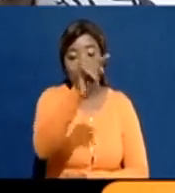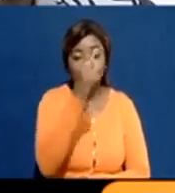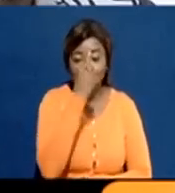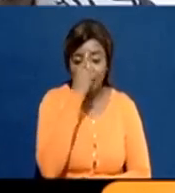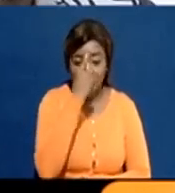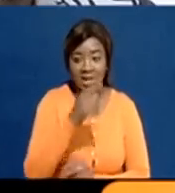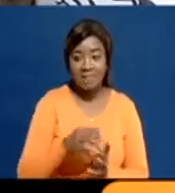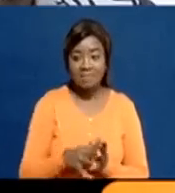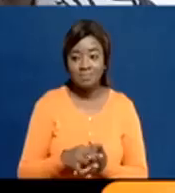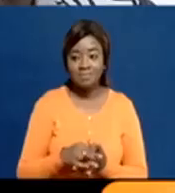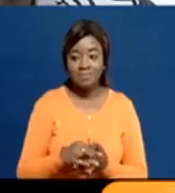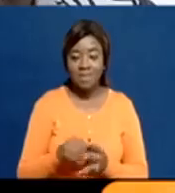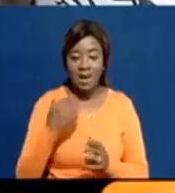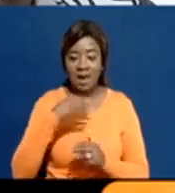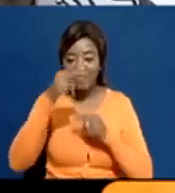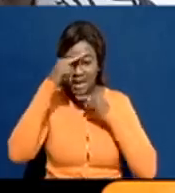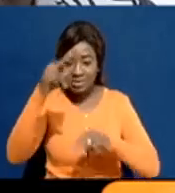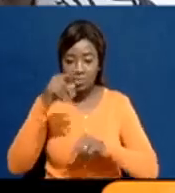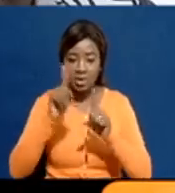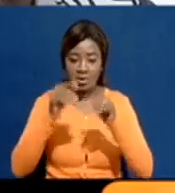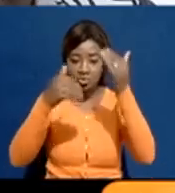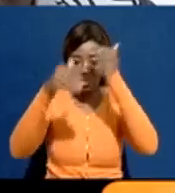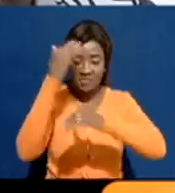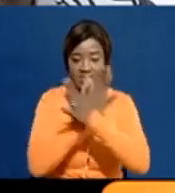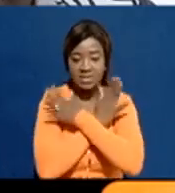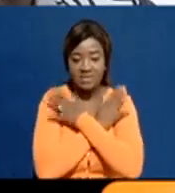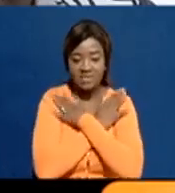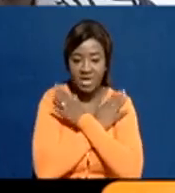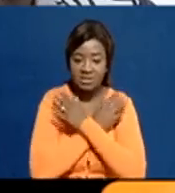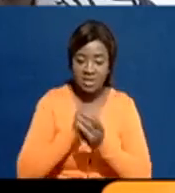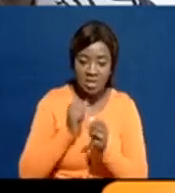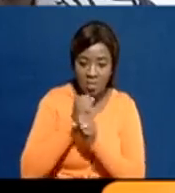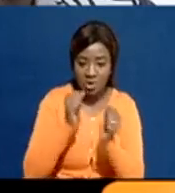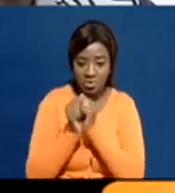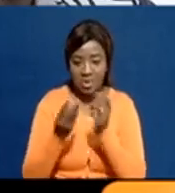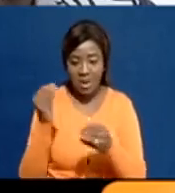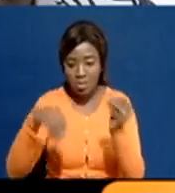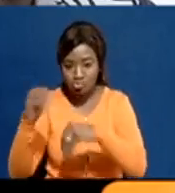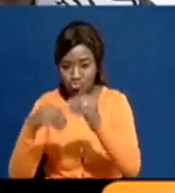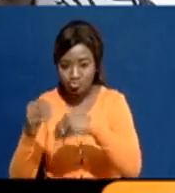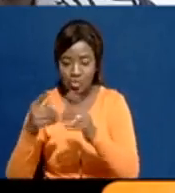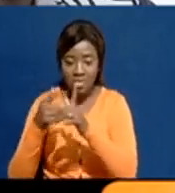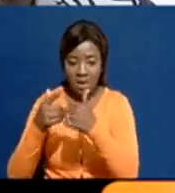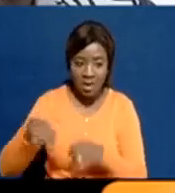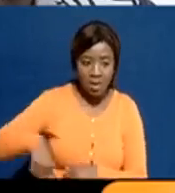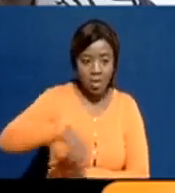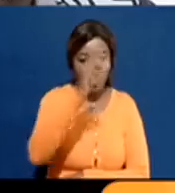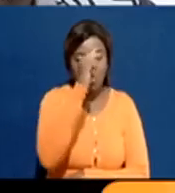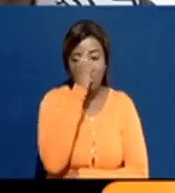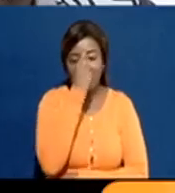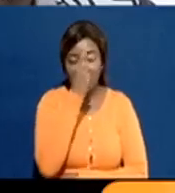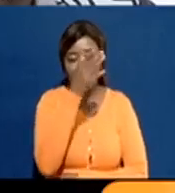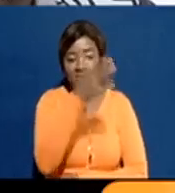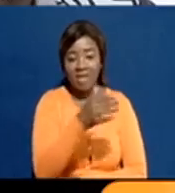really come to help. So my high school and university mates came together and put the money. So I went to India, where I did